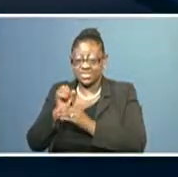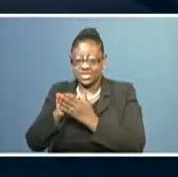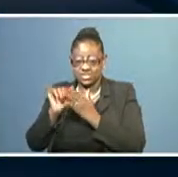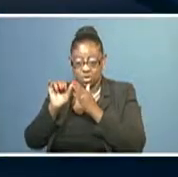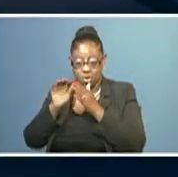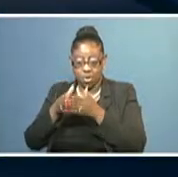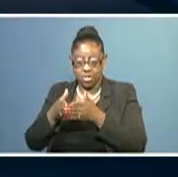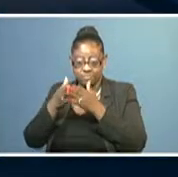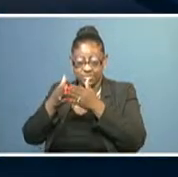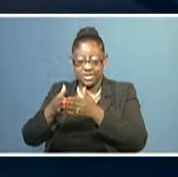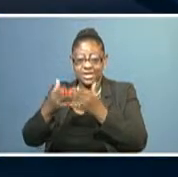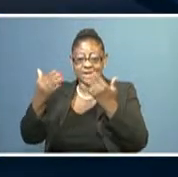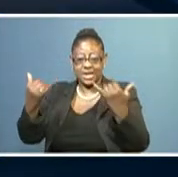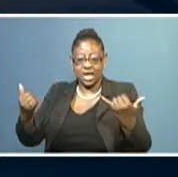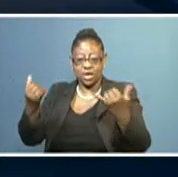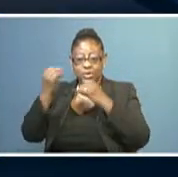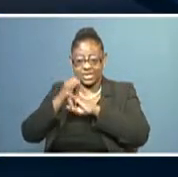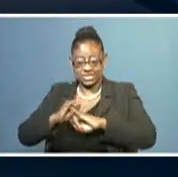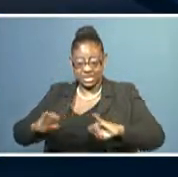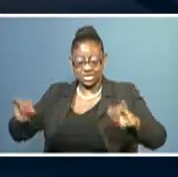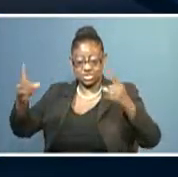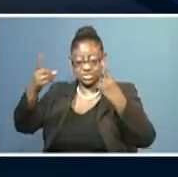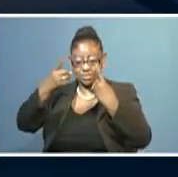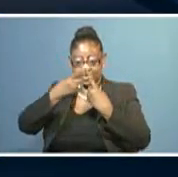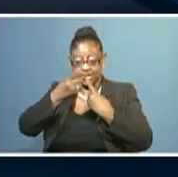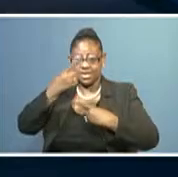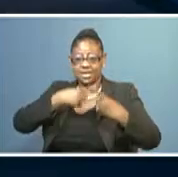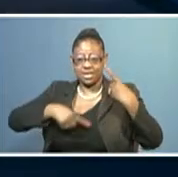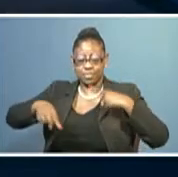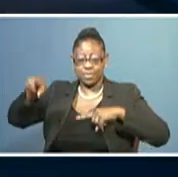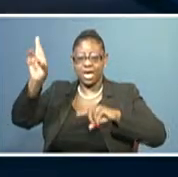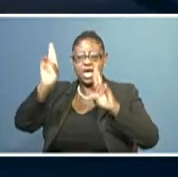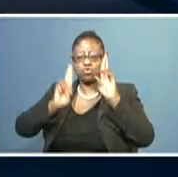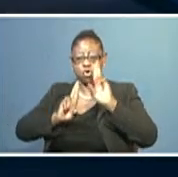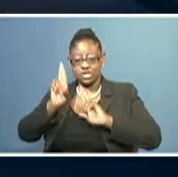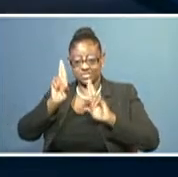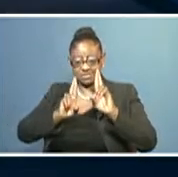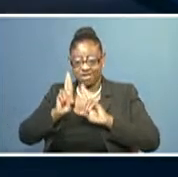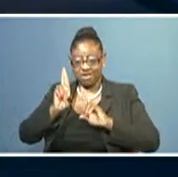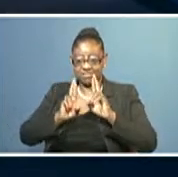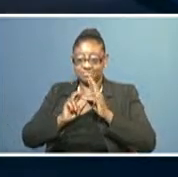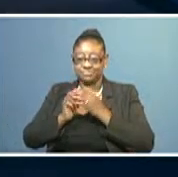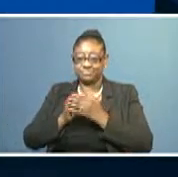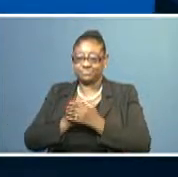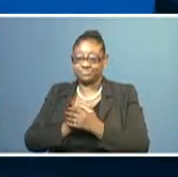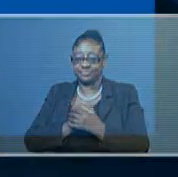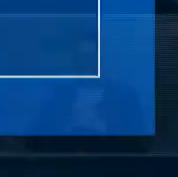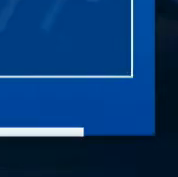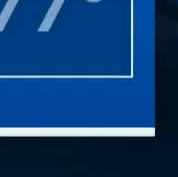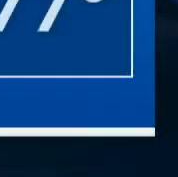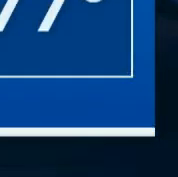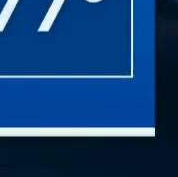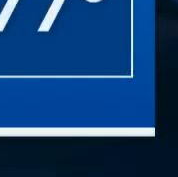It's time now for your international temperatures, and they are brought to you by Royal Star Assurance.